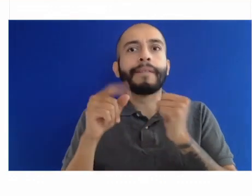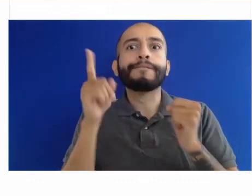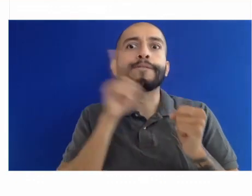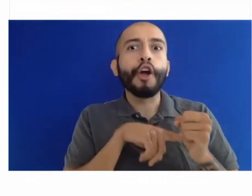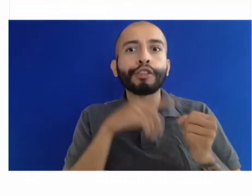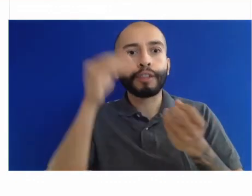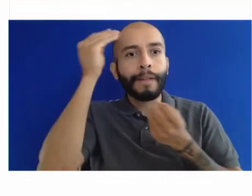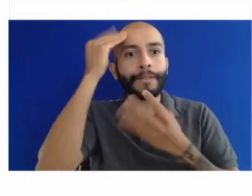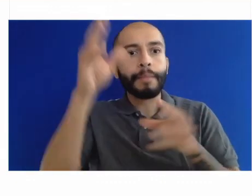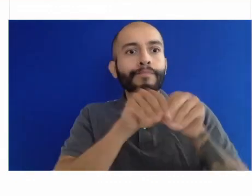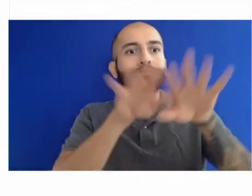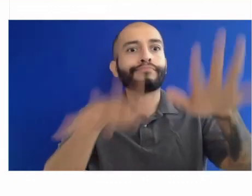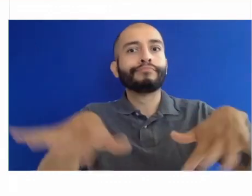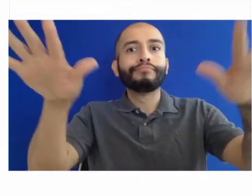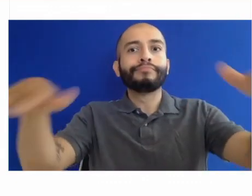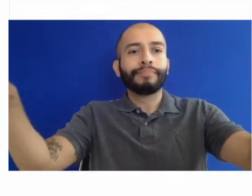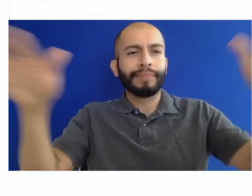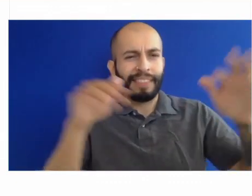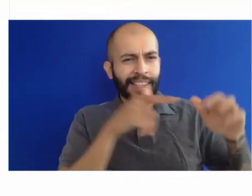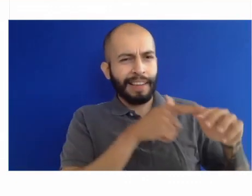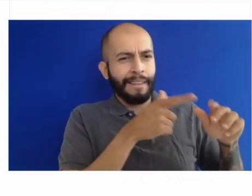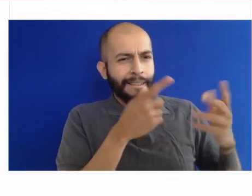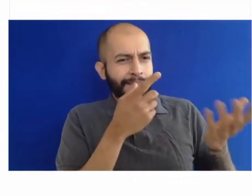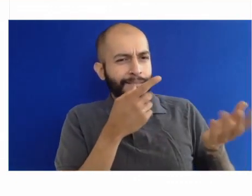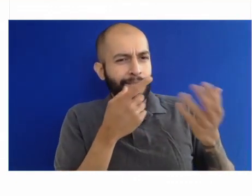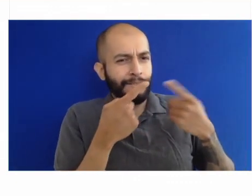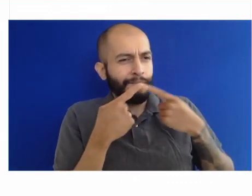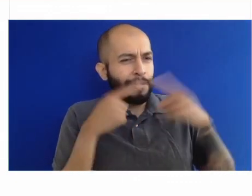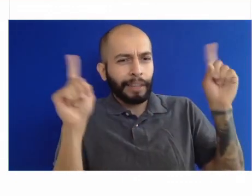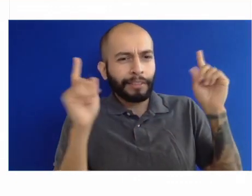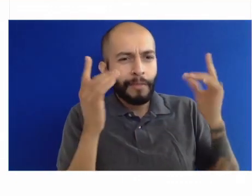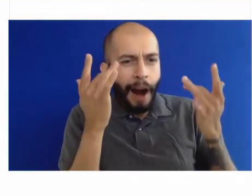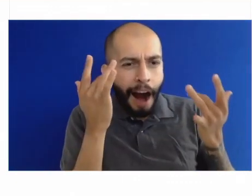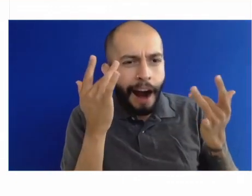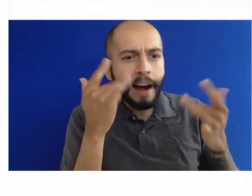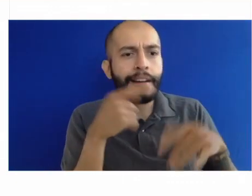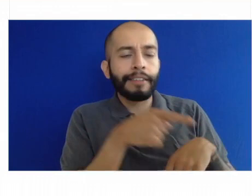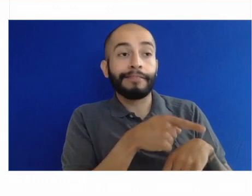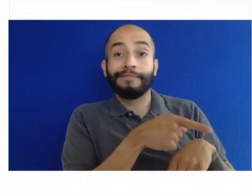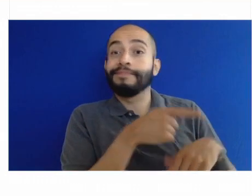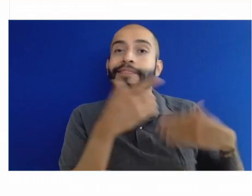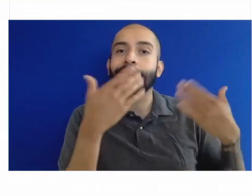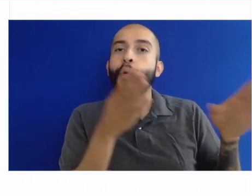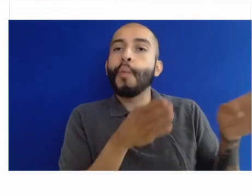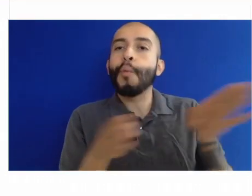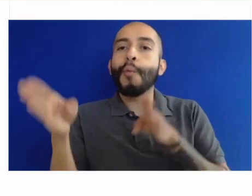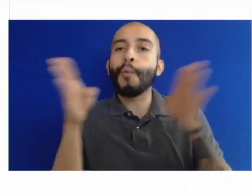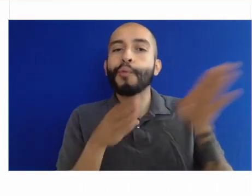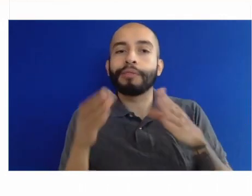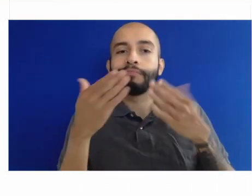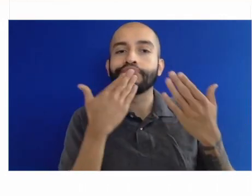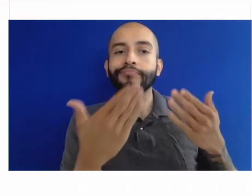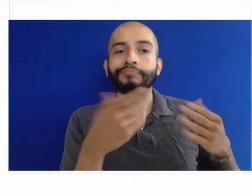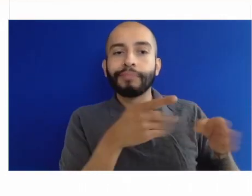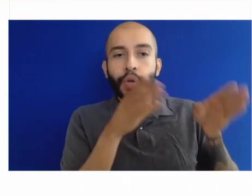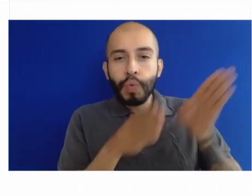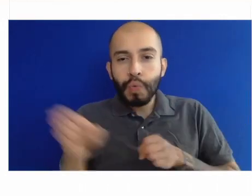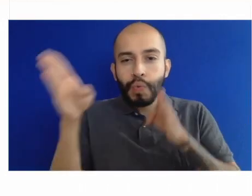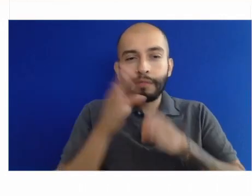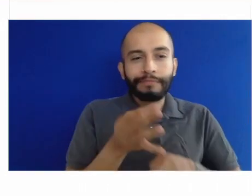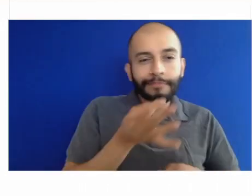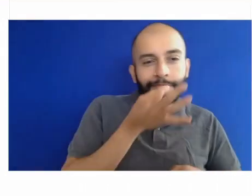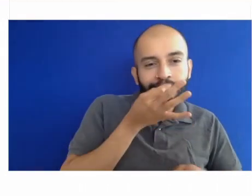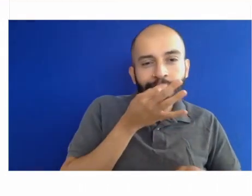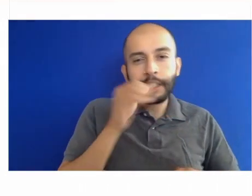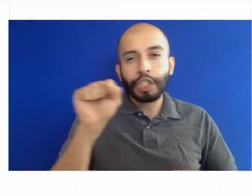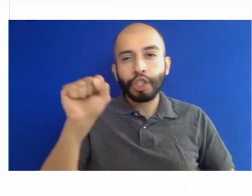are expert at using social media to reach individuals. And